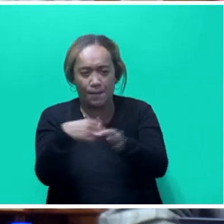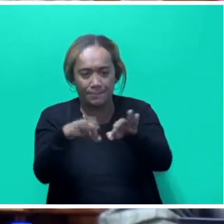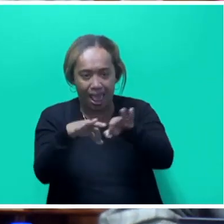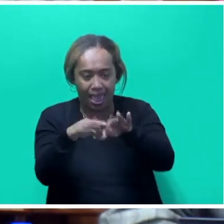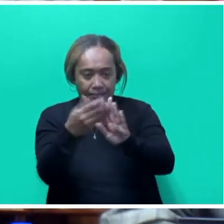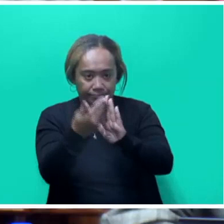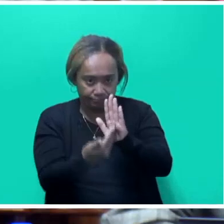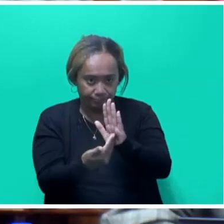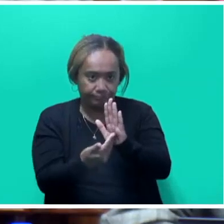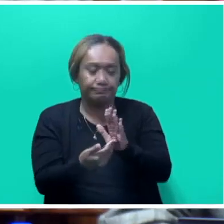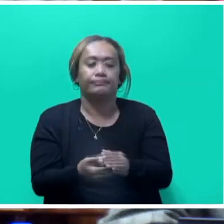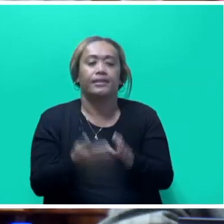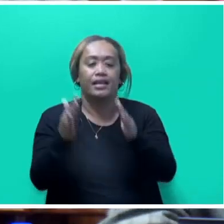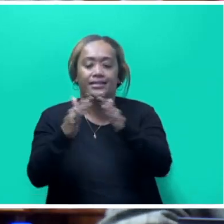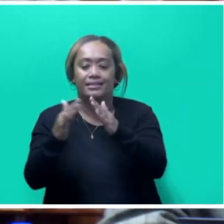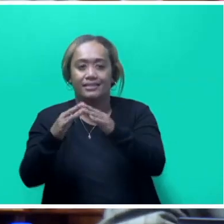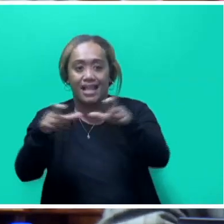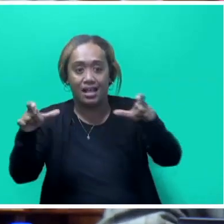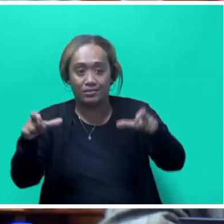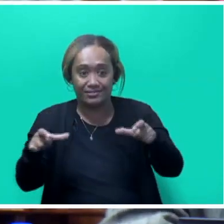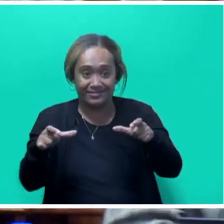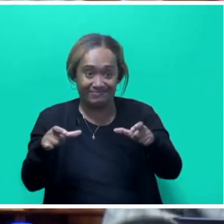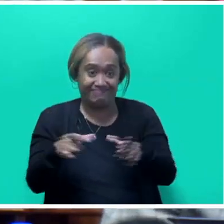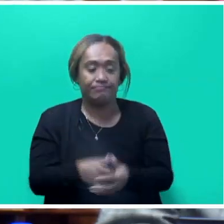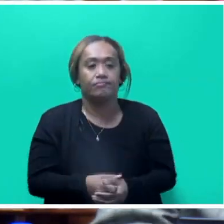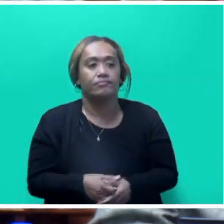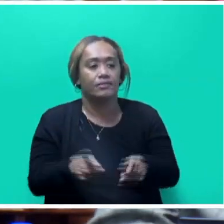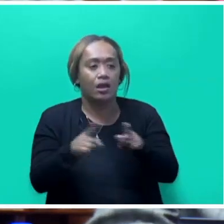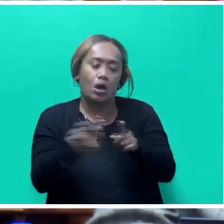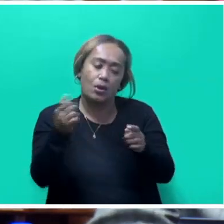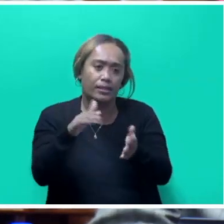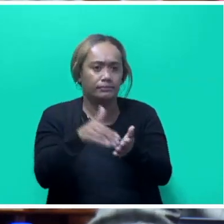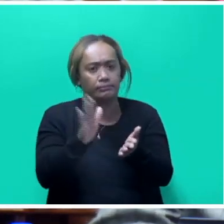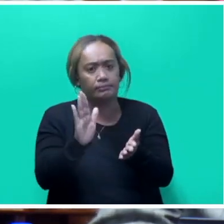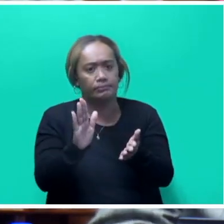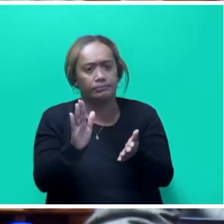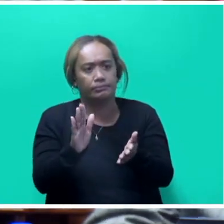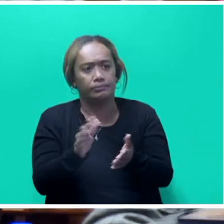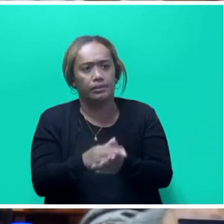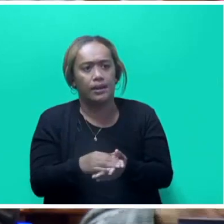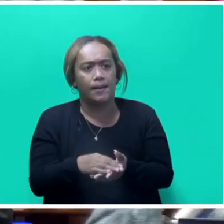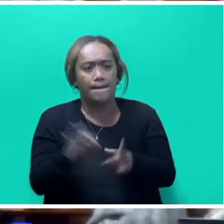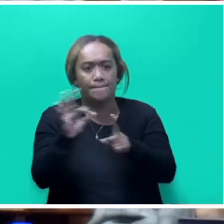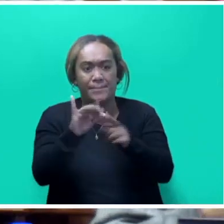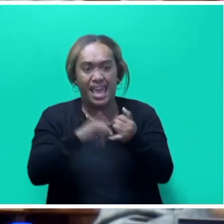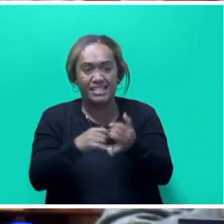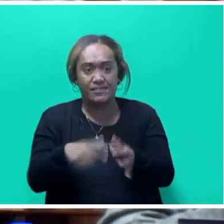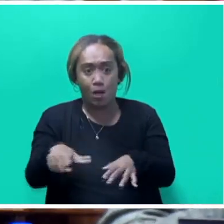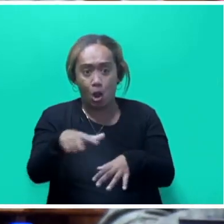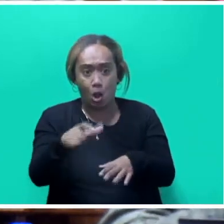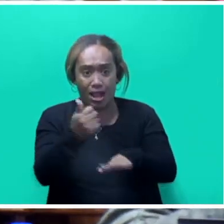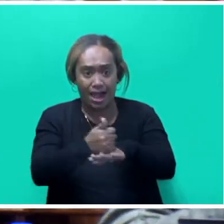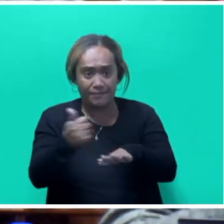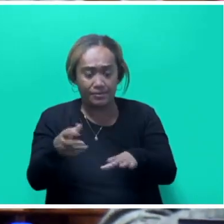elections. The Cabinet endorsed the working group to be chaired by the Permanent Secretary for Local Government and